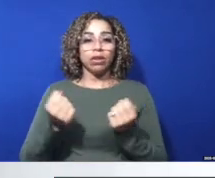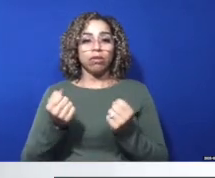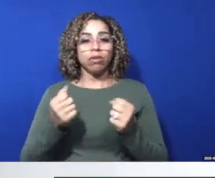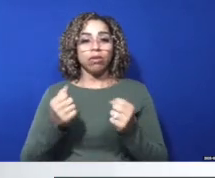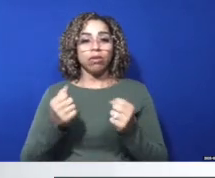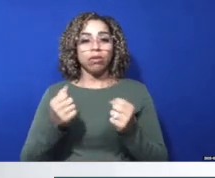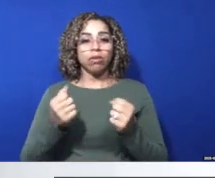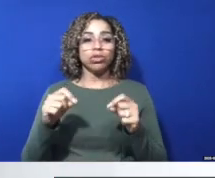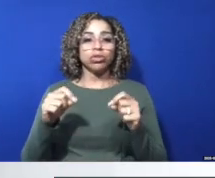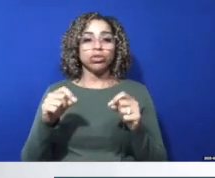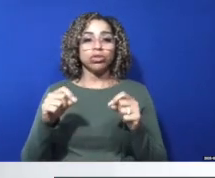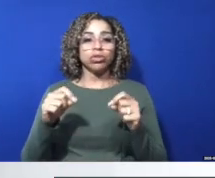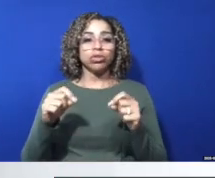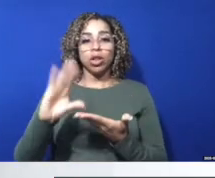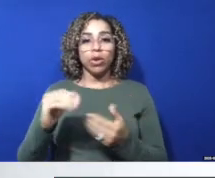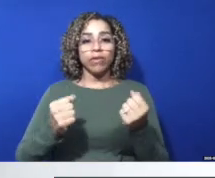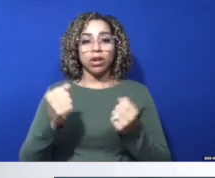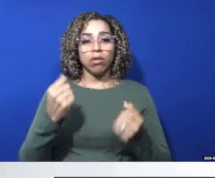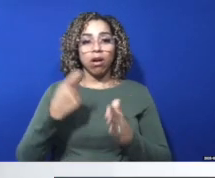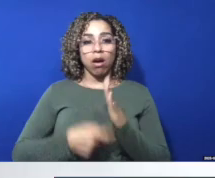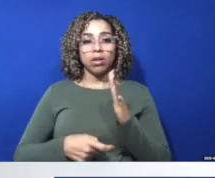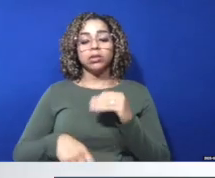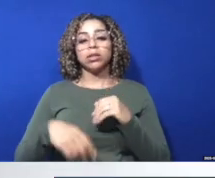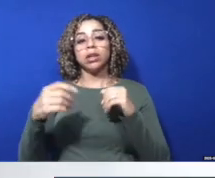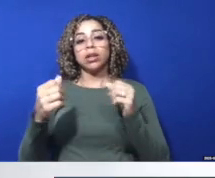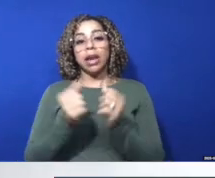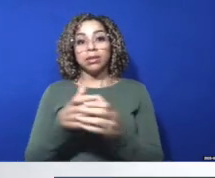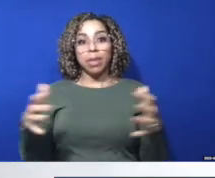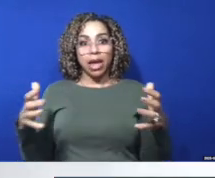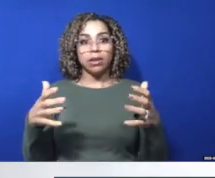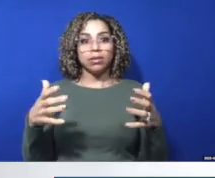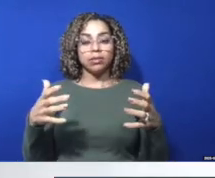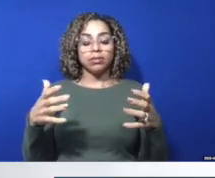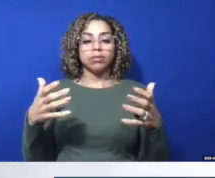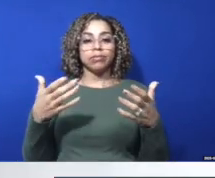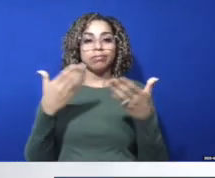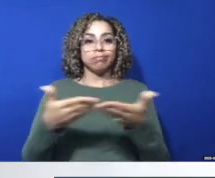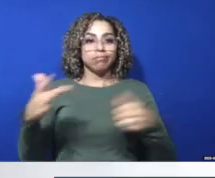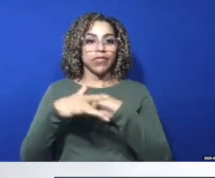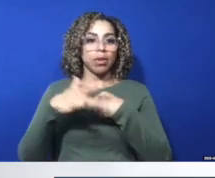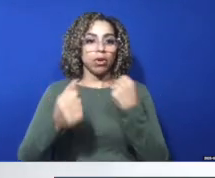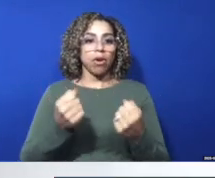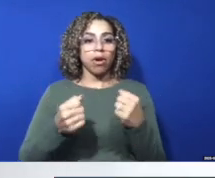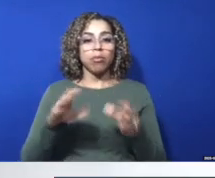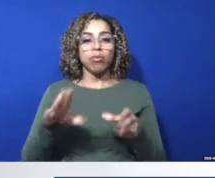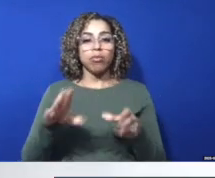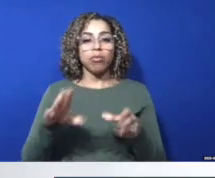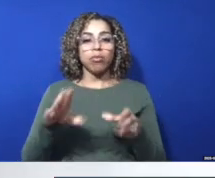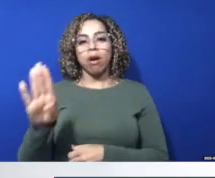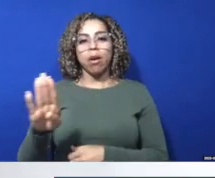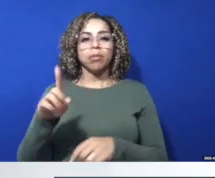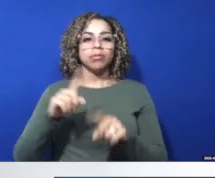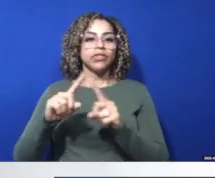supply, and provide CARB with insights to guide future policies. Consumer protection will be prioritized by